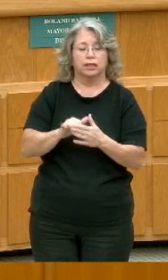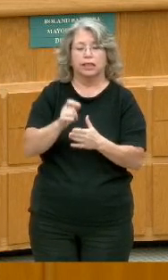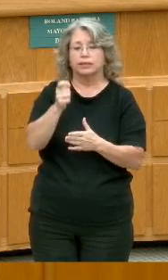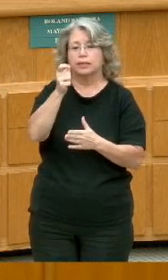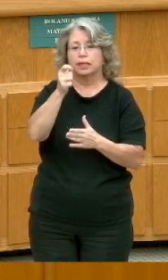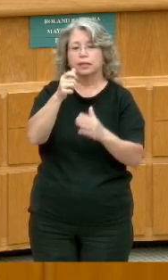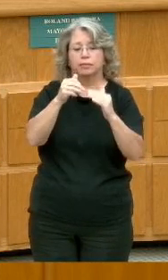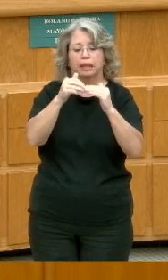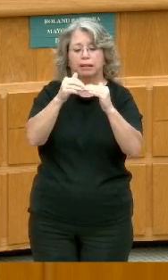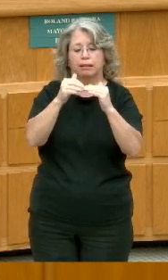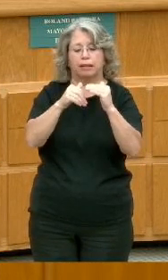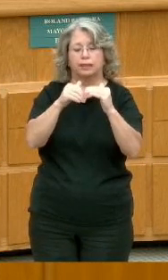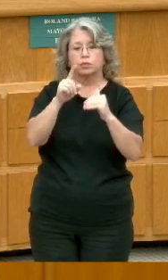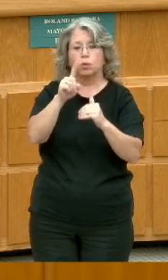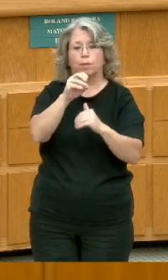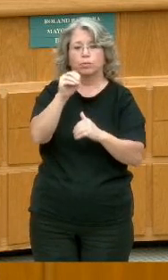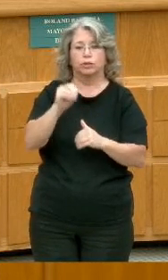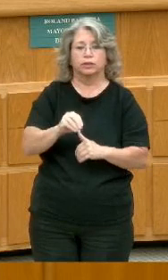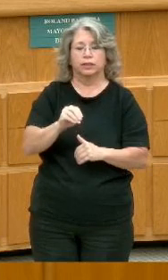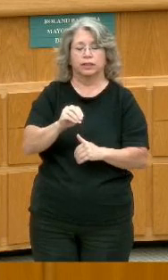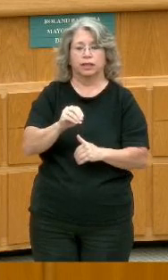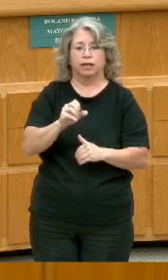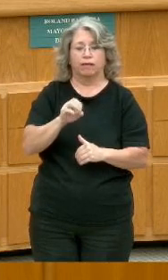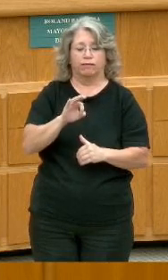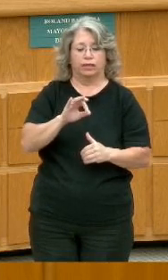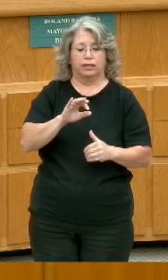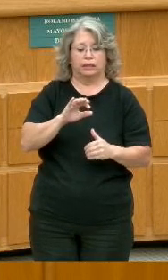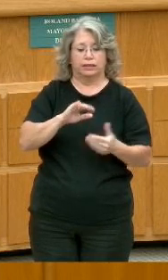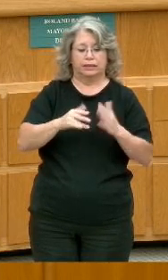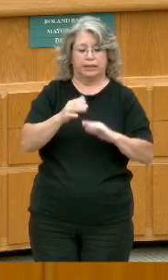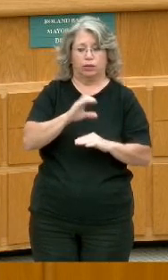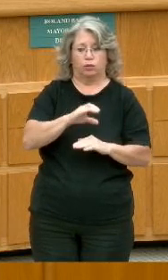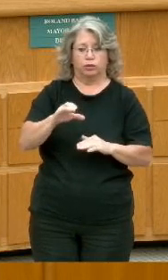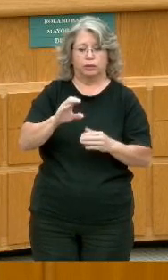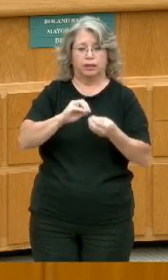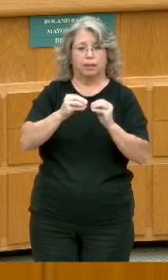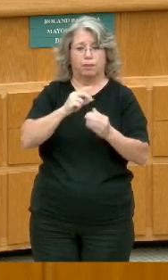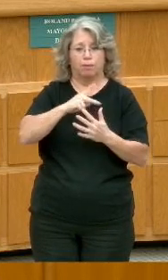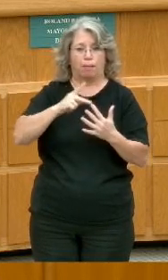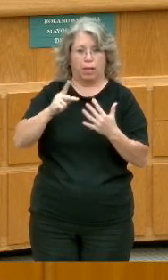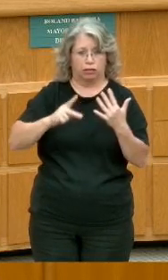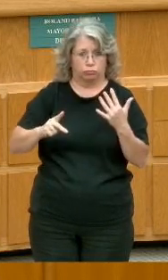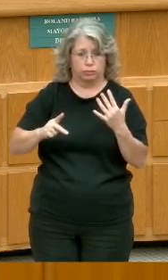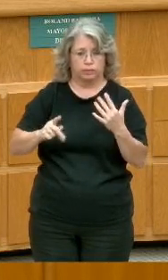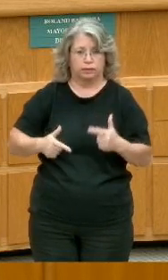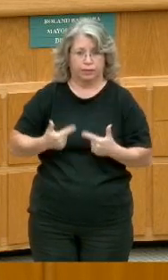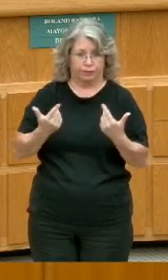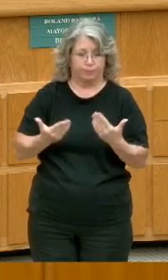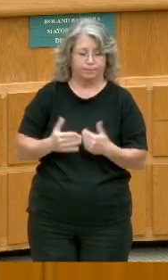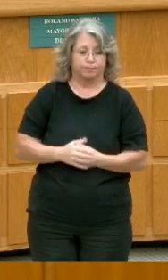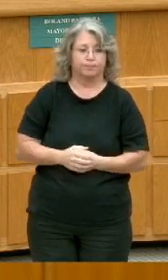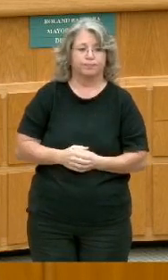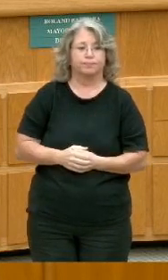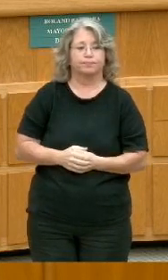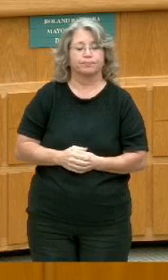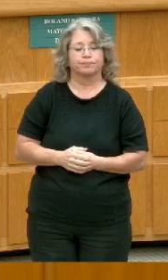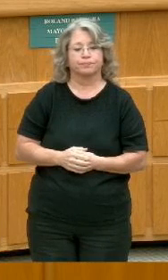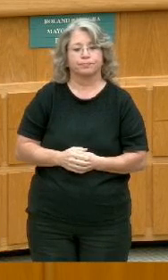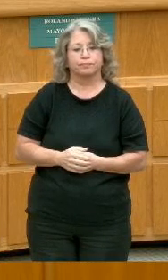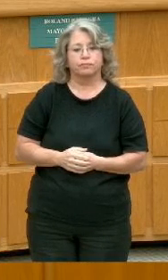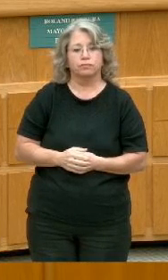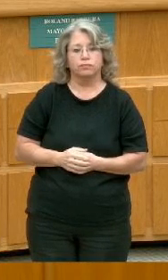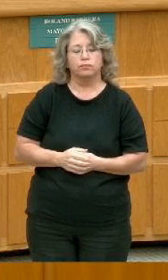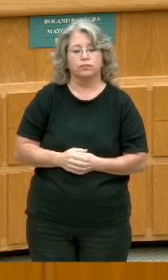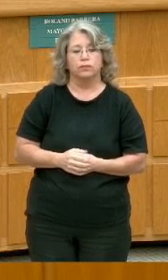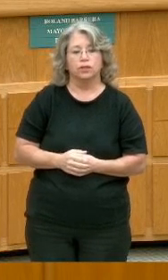1% of the city's population. We'd like to report on not just the number of cases, that's a